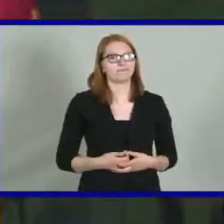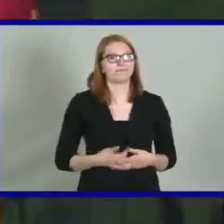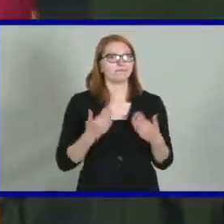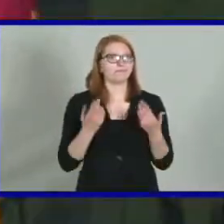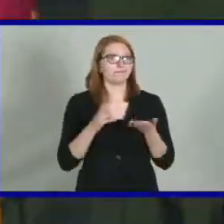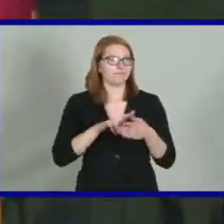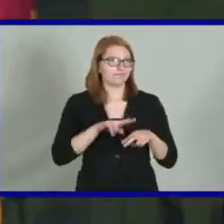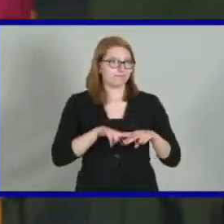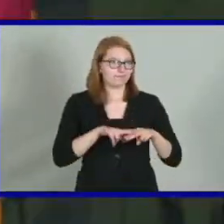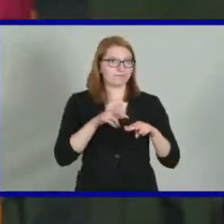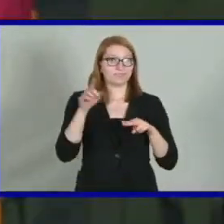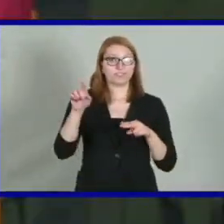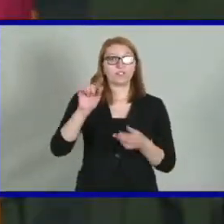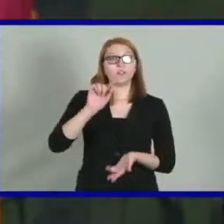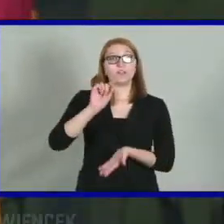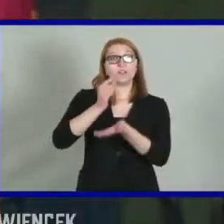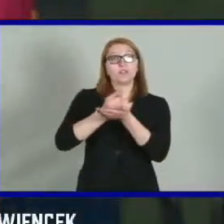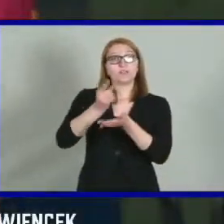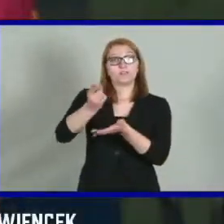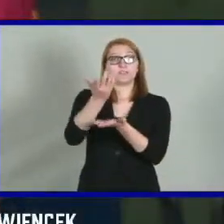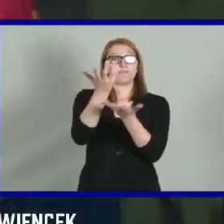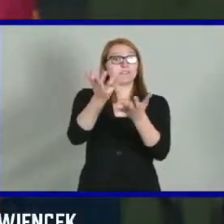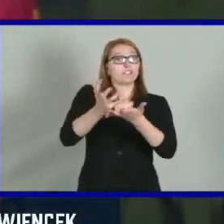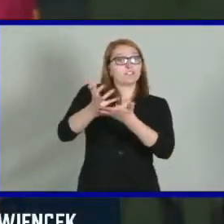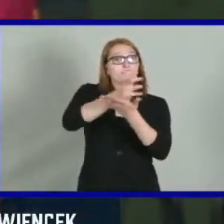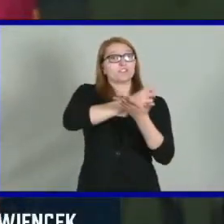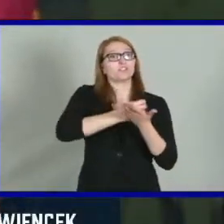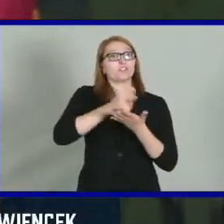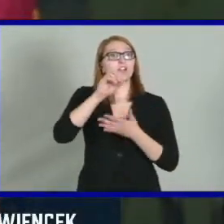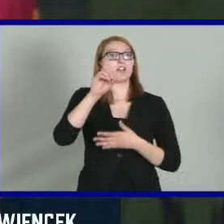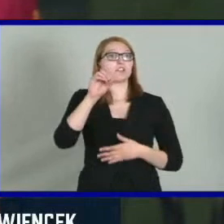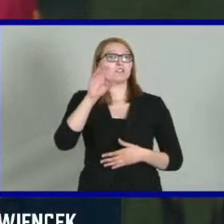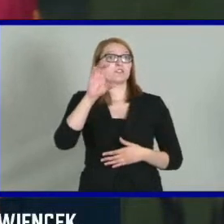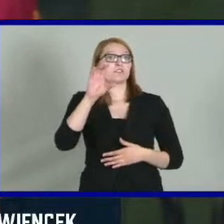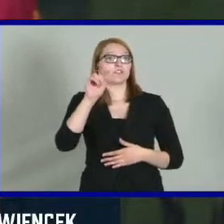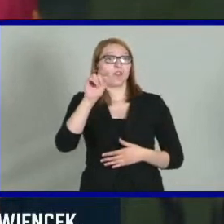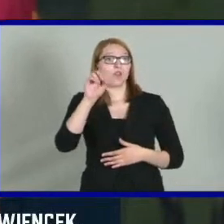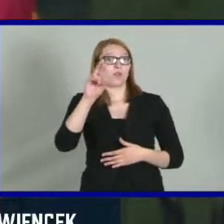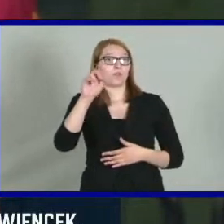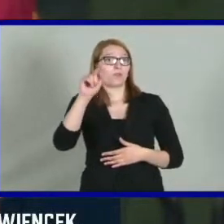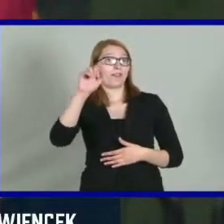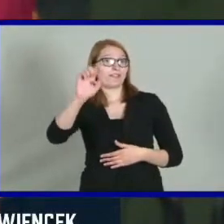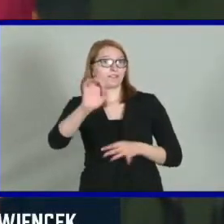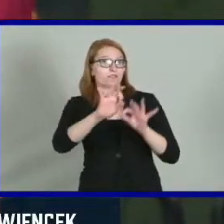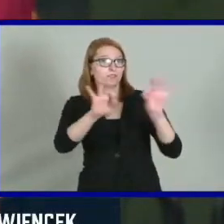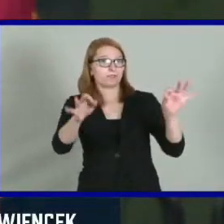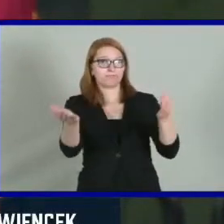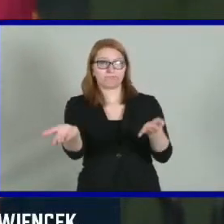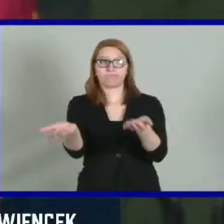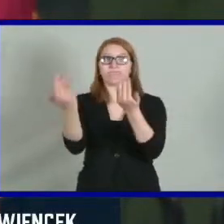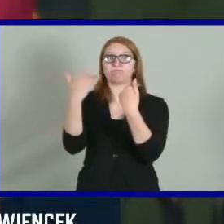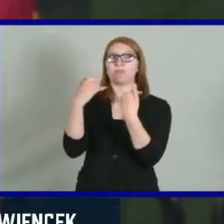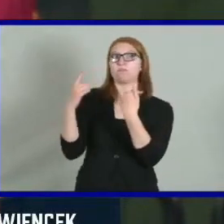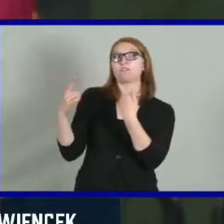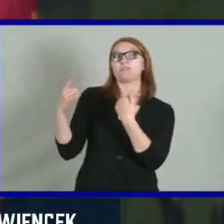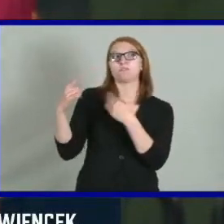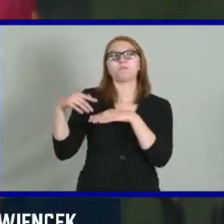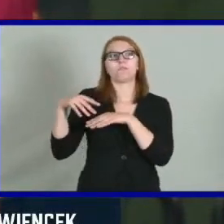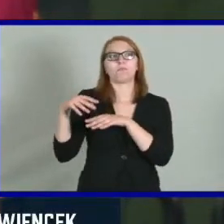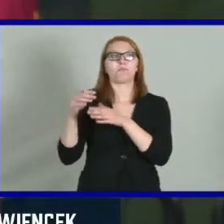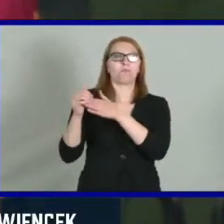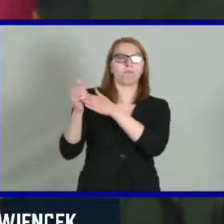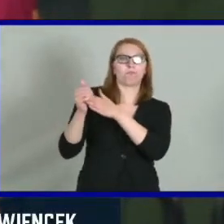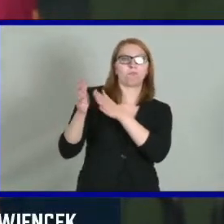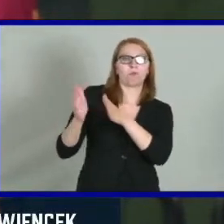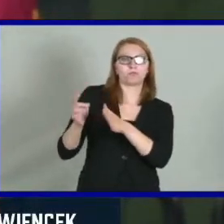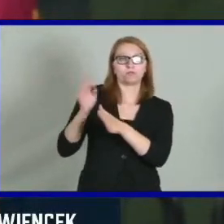Would the graduates who have earned doctoral degrees please begin to come forward as directed by the marshals? Ladies and gentlemen, by